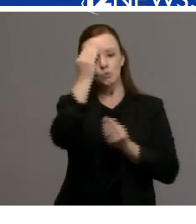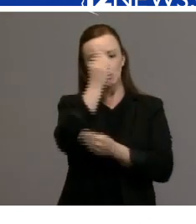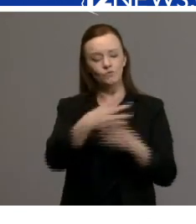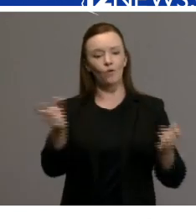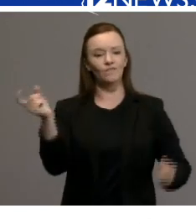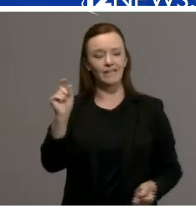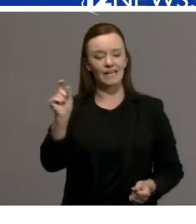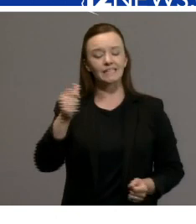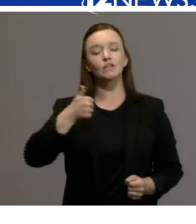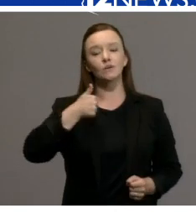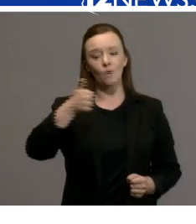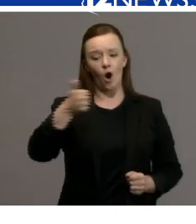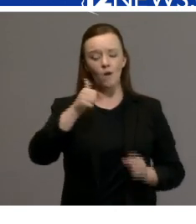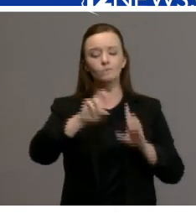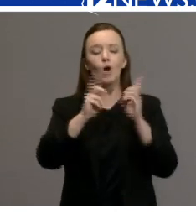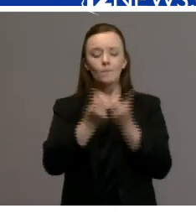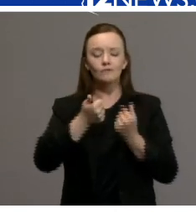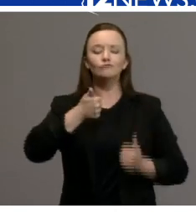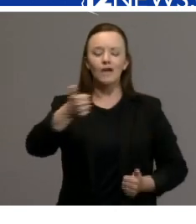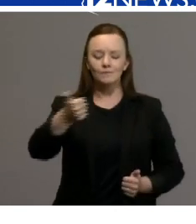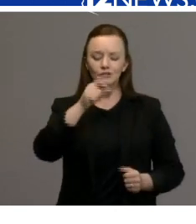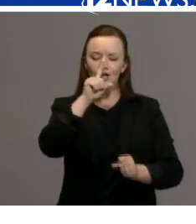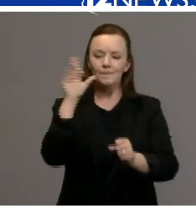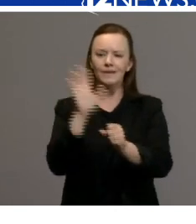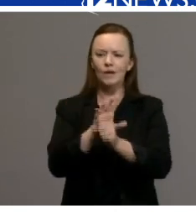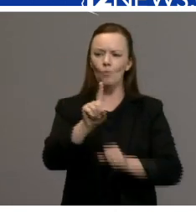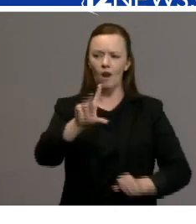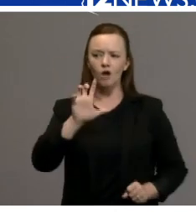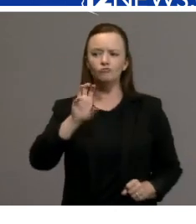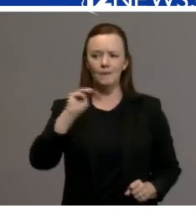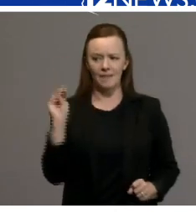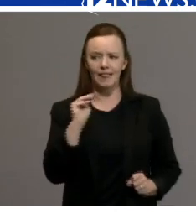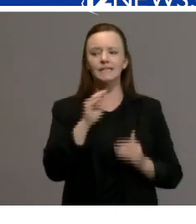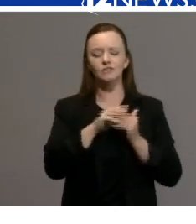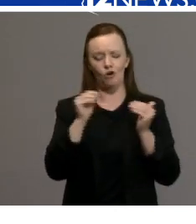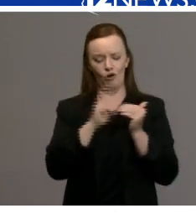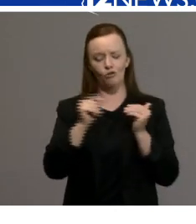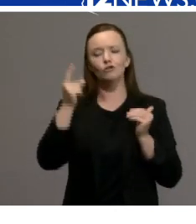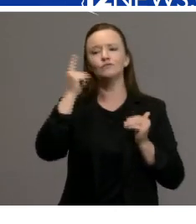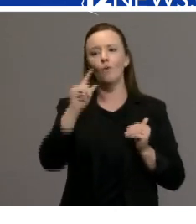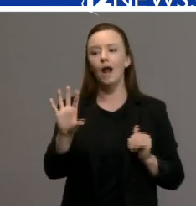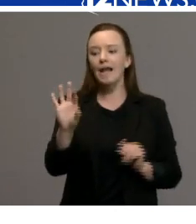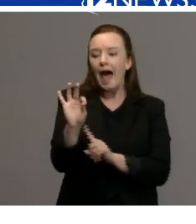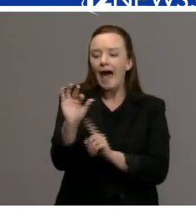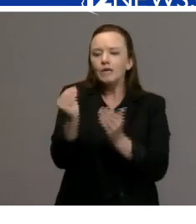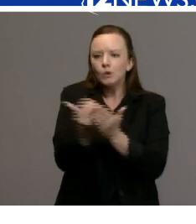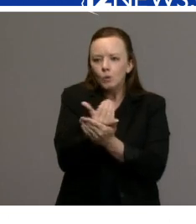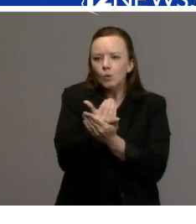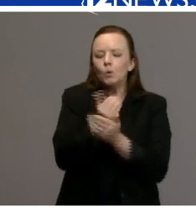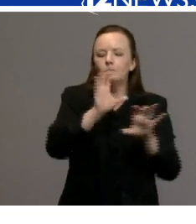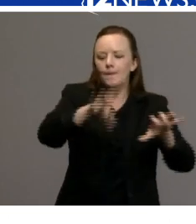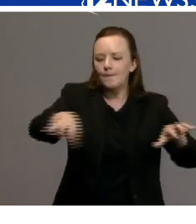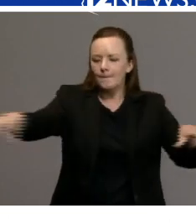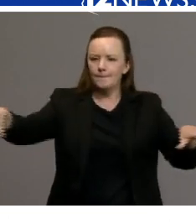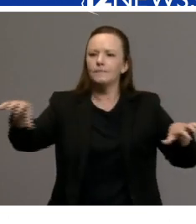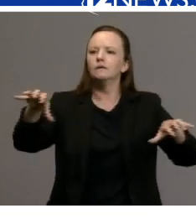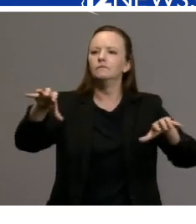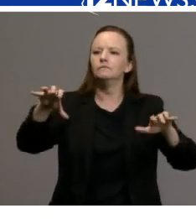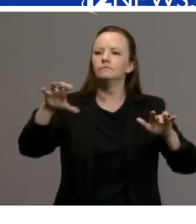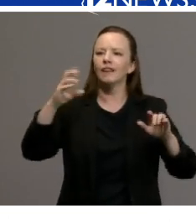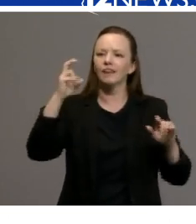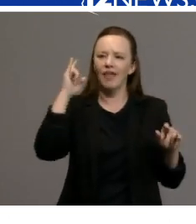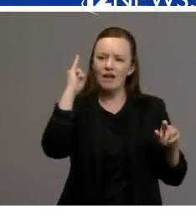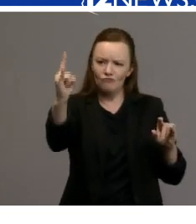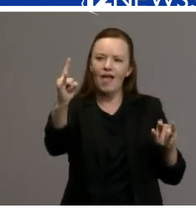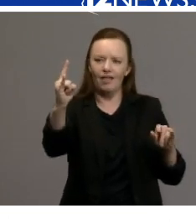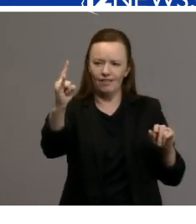for a 5.5-mile light rail system with 9 new stations connecting underserved areas to churches, emergency services, and more.